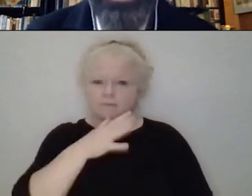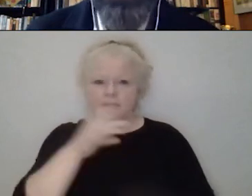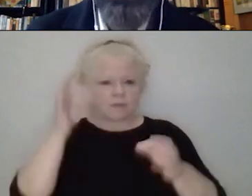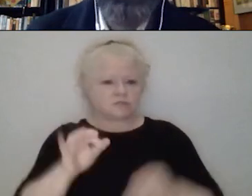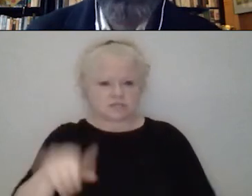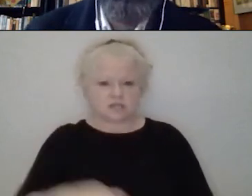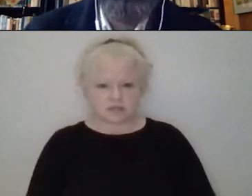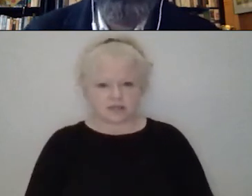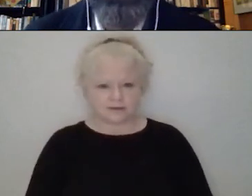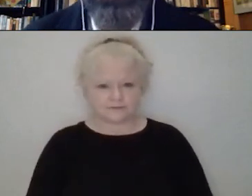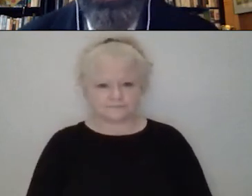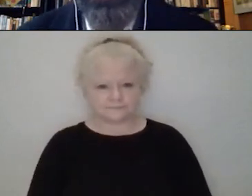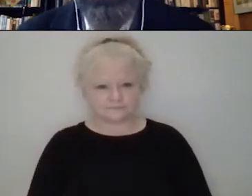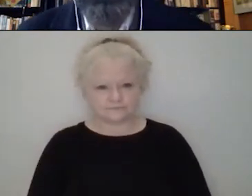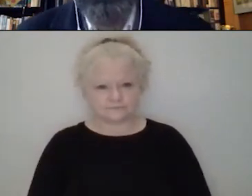Okay,